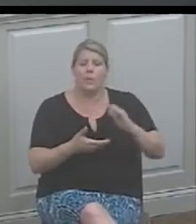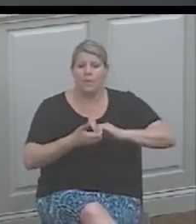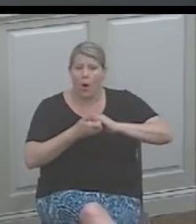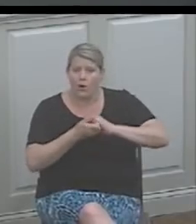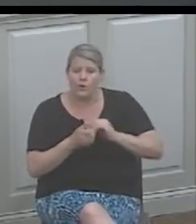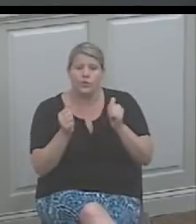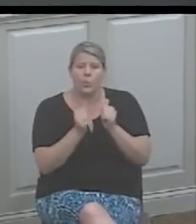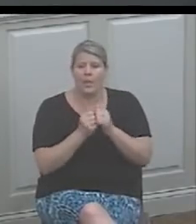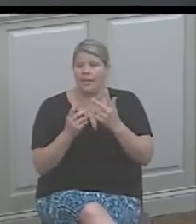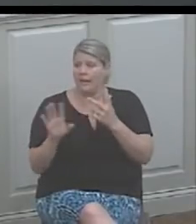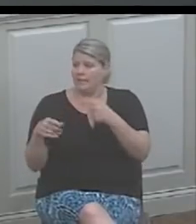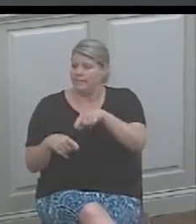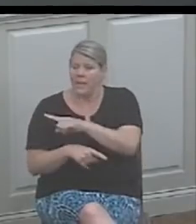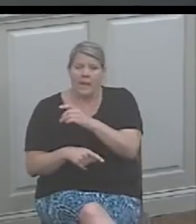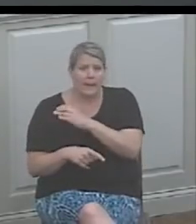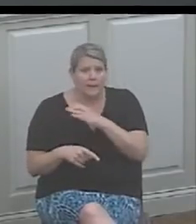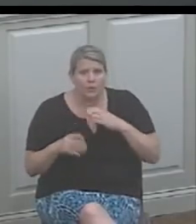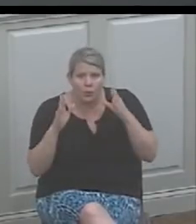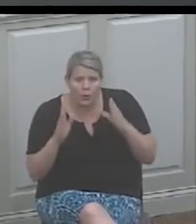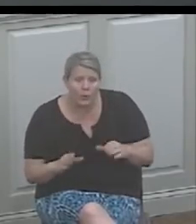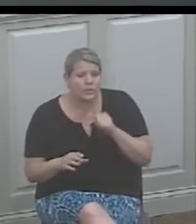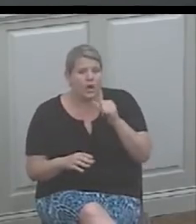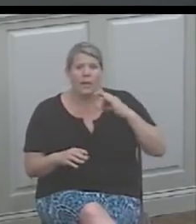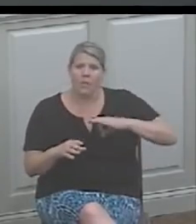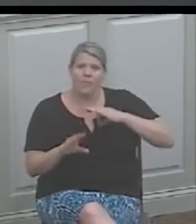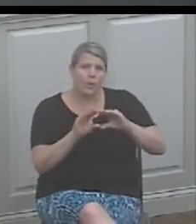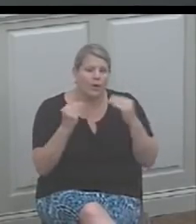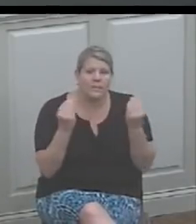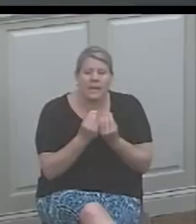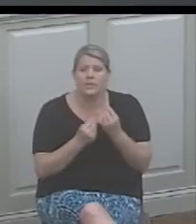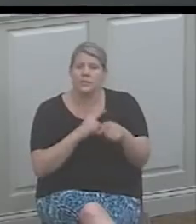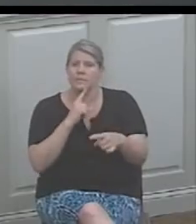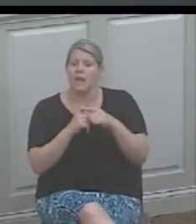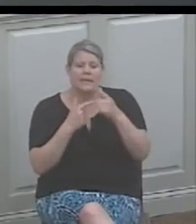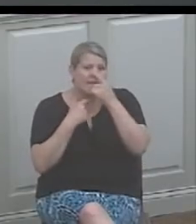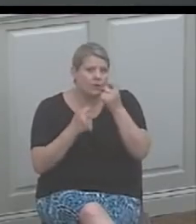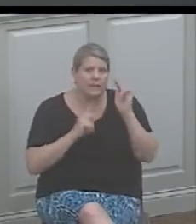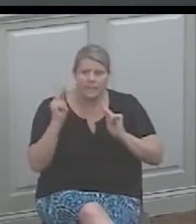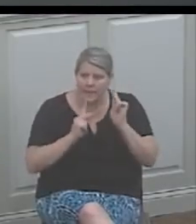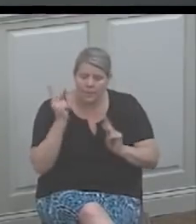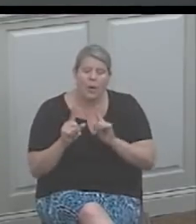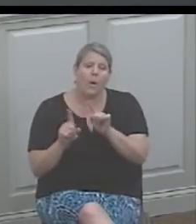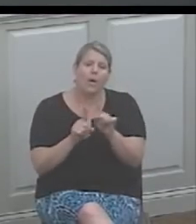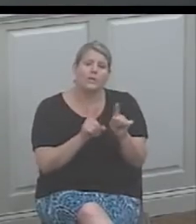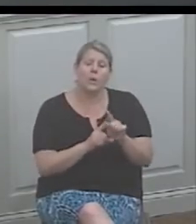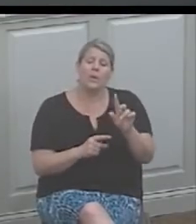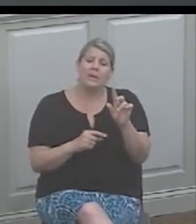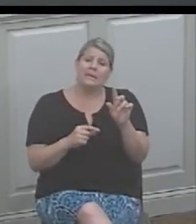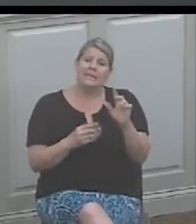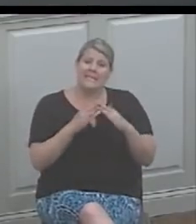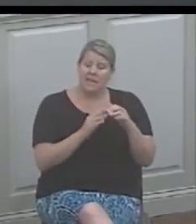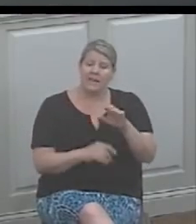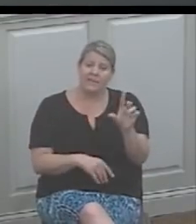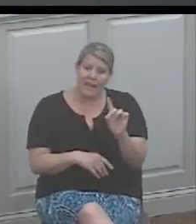community leaders, advocates, nonprofit organizations, and interested citizens, and whereas the City of Danville and Heart of Danville has